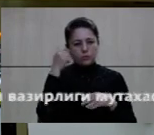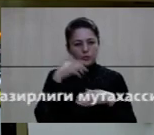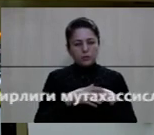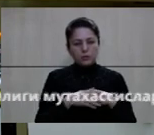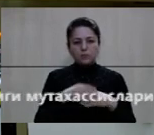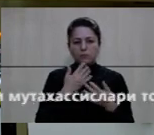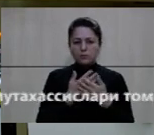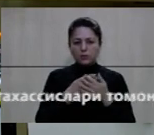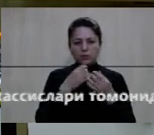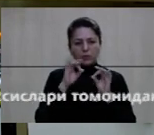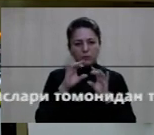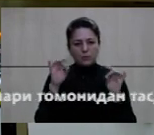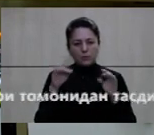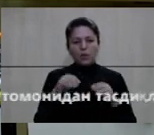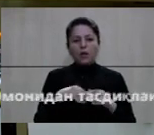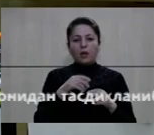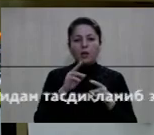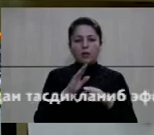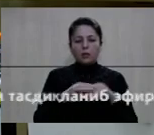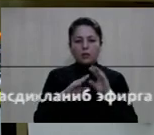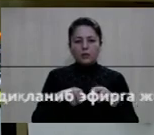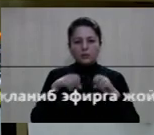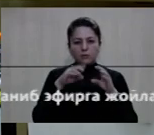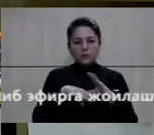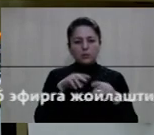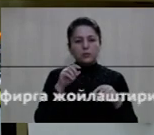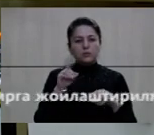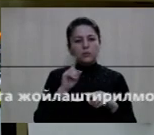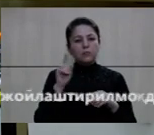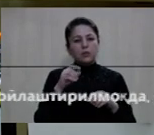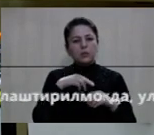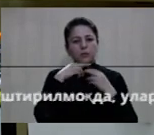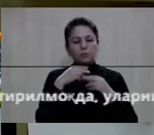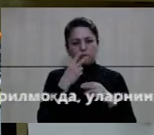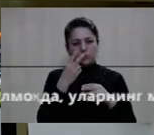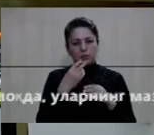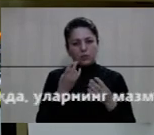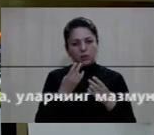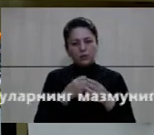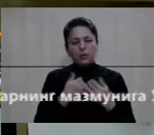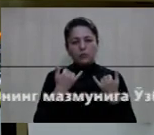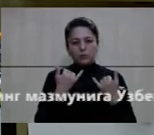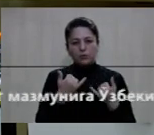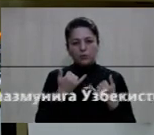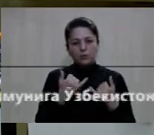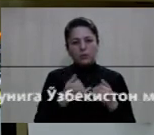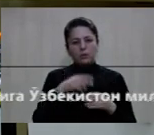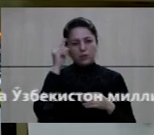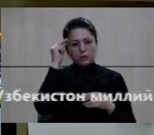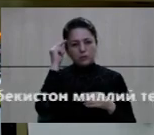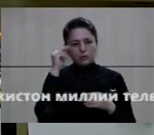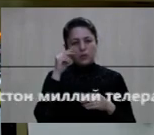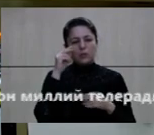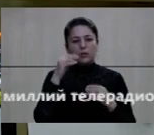keltiring. Kasb tanlashda nimalarga e'tibor berish kerak? Aziz o'quvchilar, mana bugungi